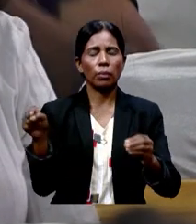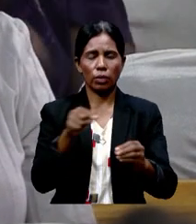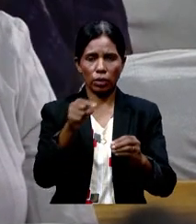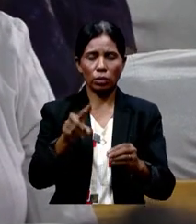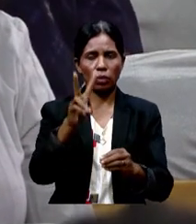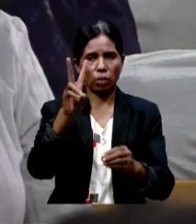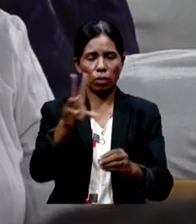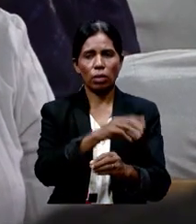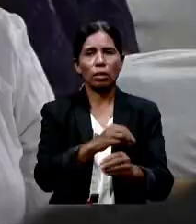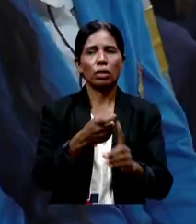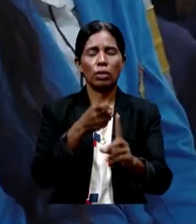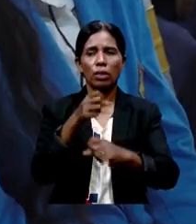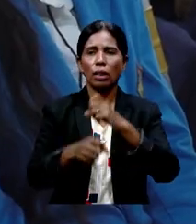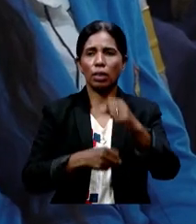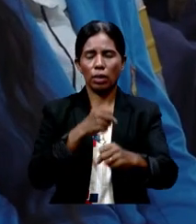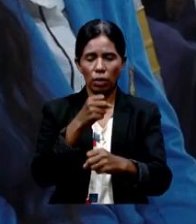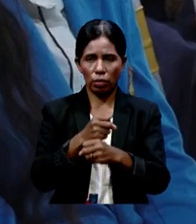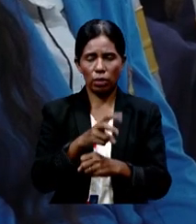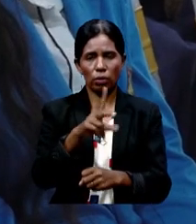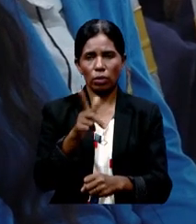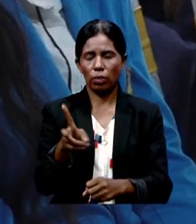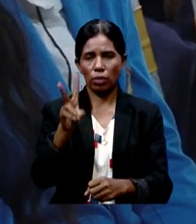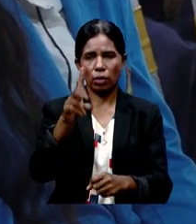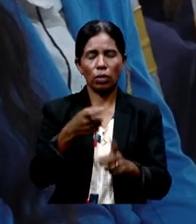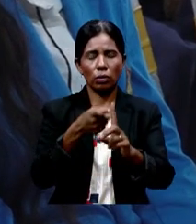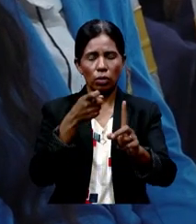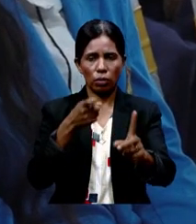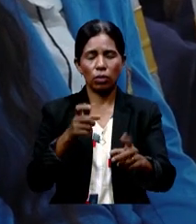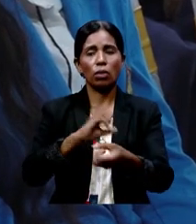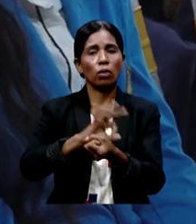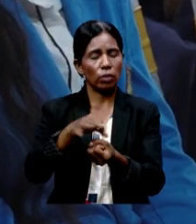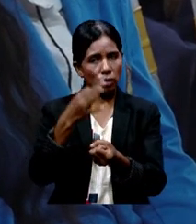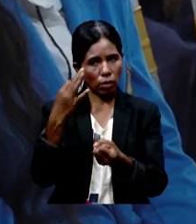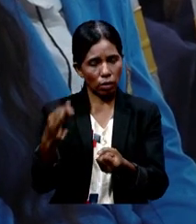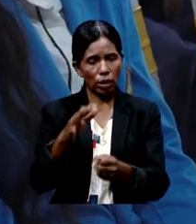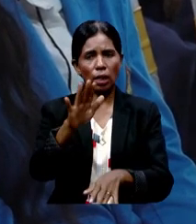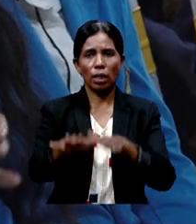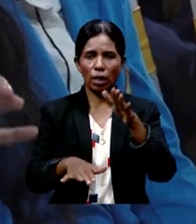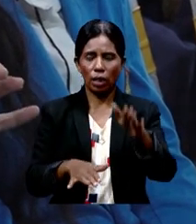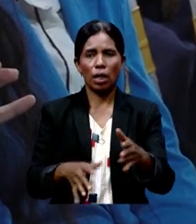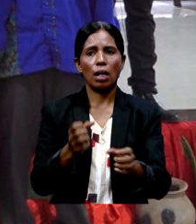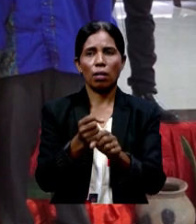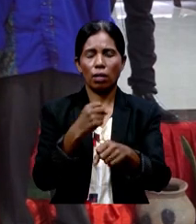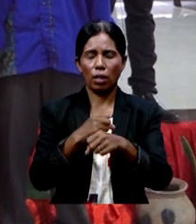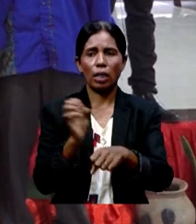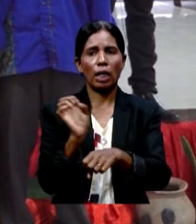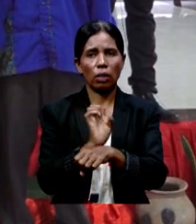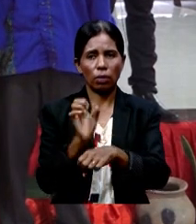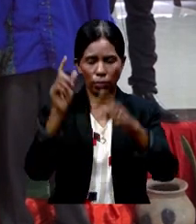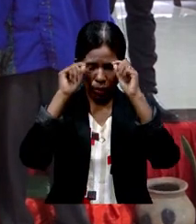russi porcento hat e atina rinho rural centrua. Causa russi surto COVID-19 nebelao nebehalo economia